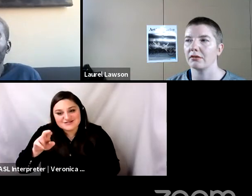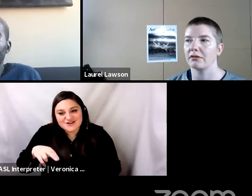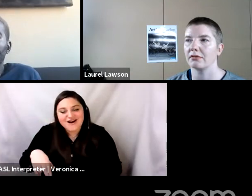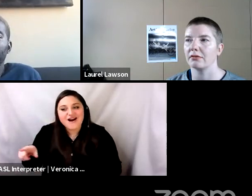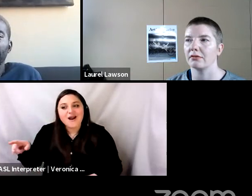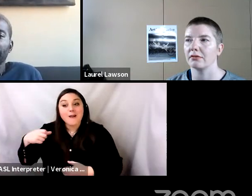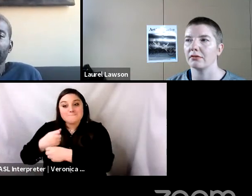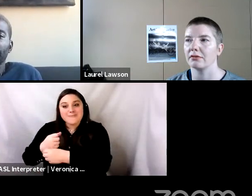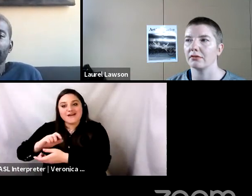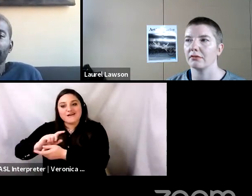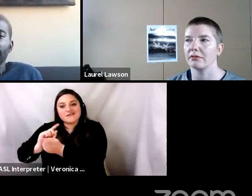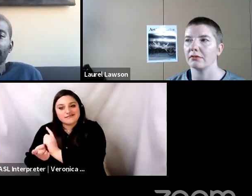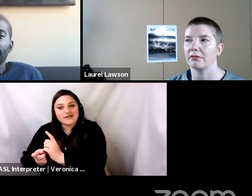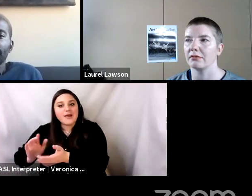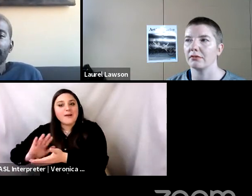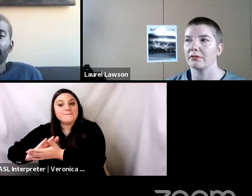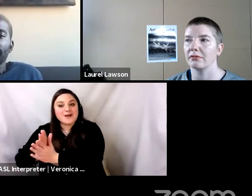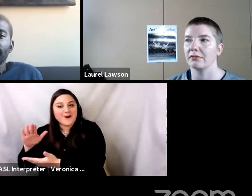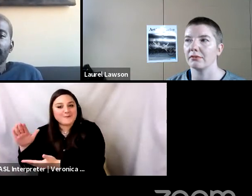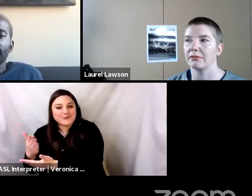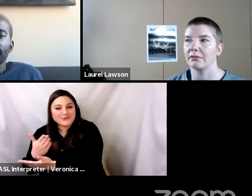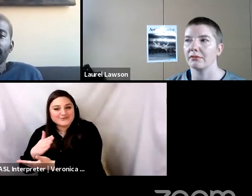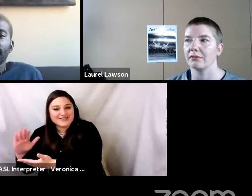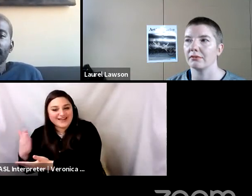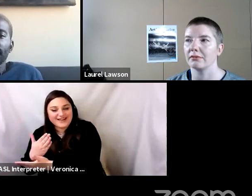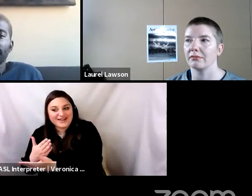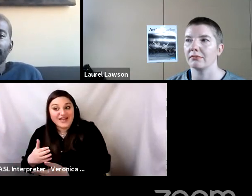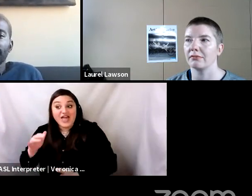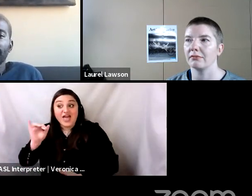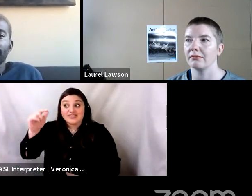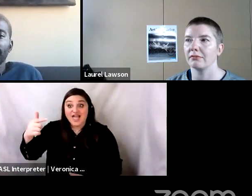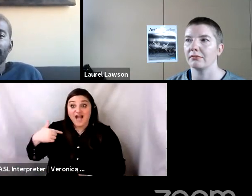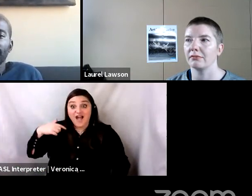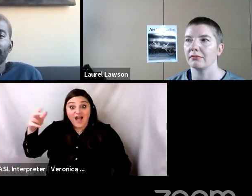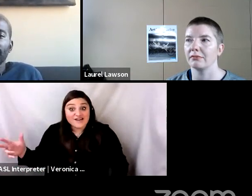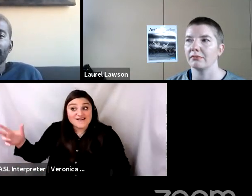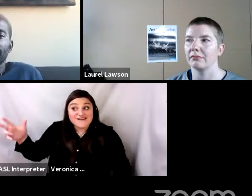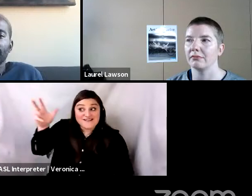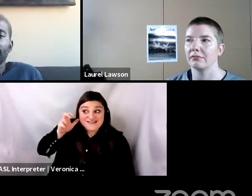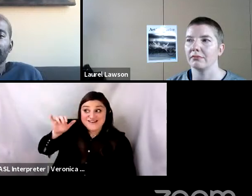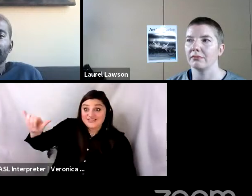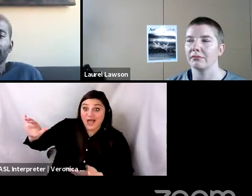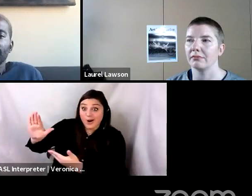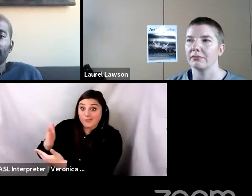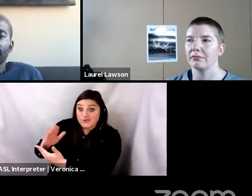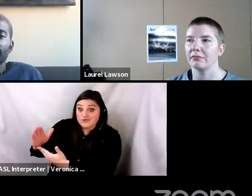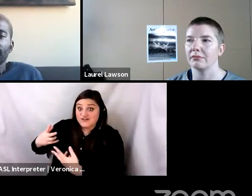into music, and then I would respond to that music with more movement.